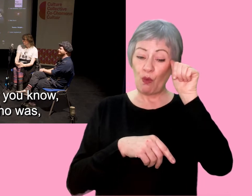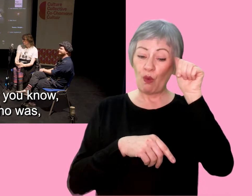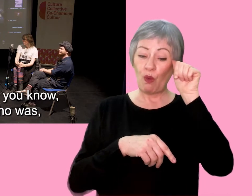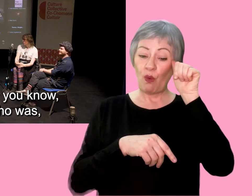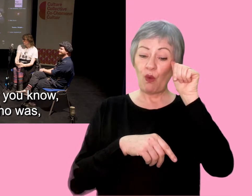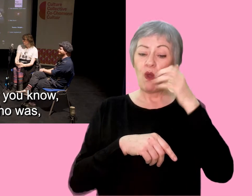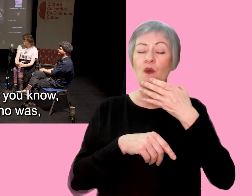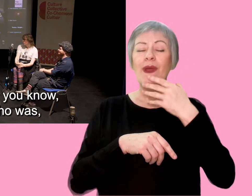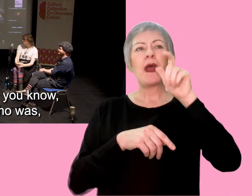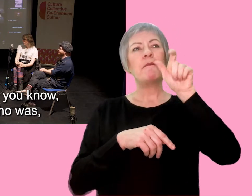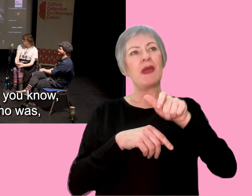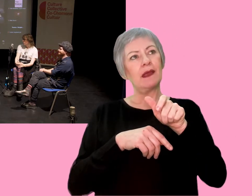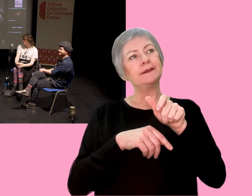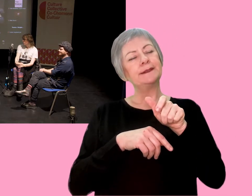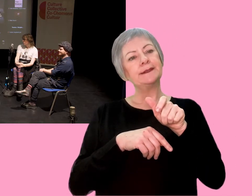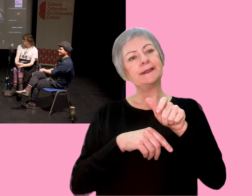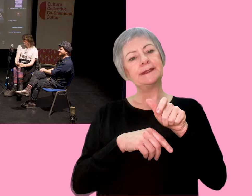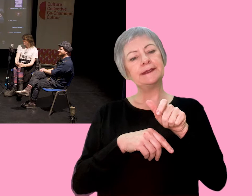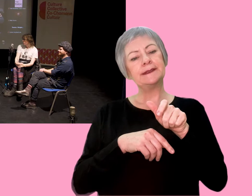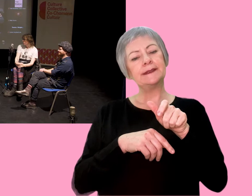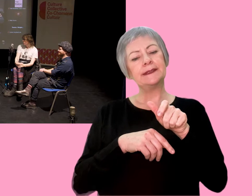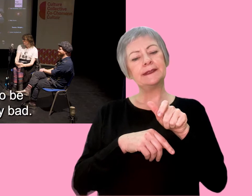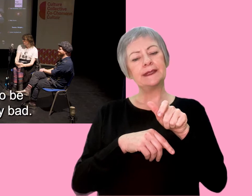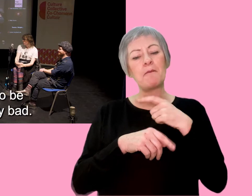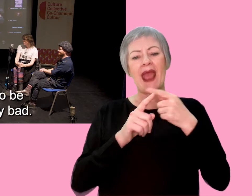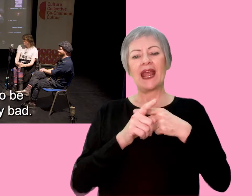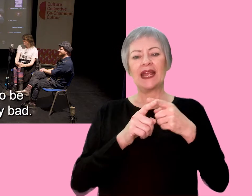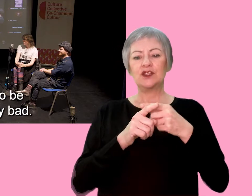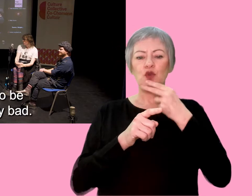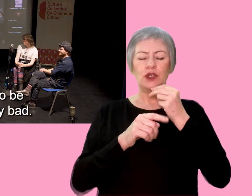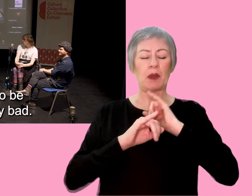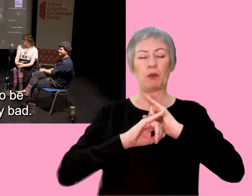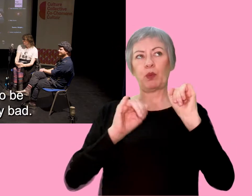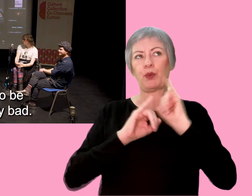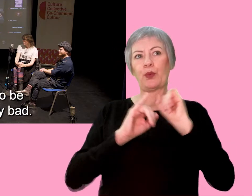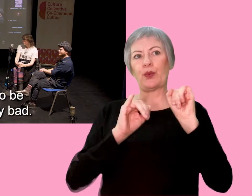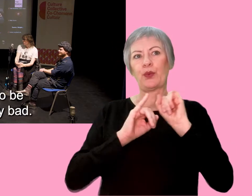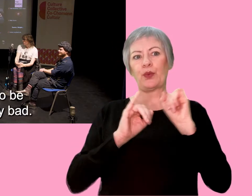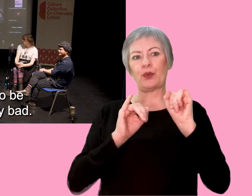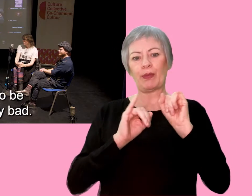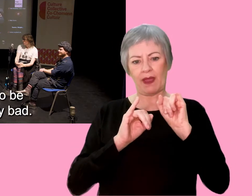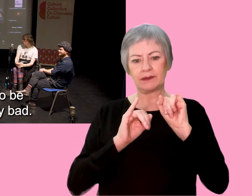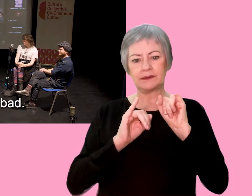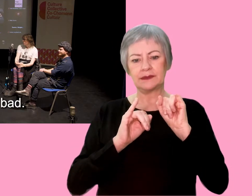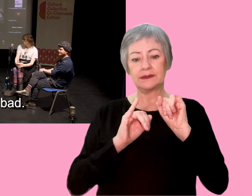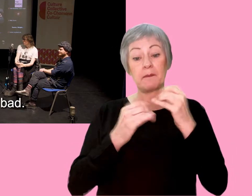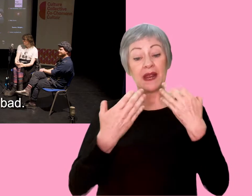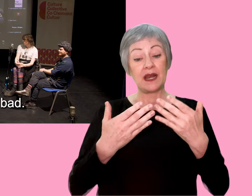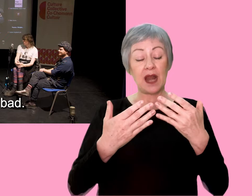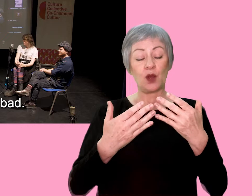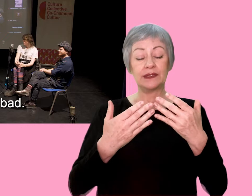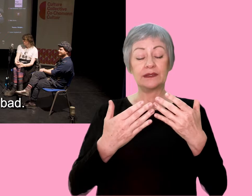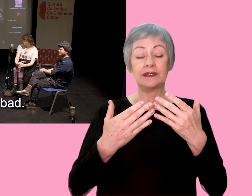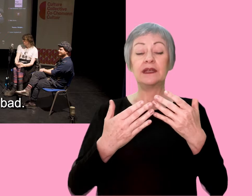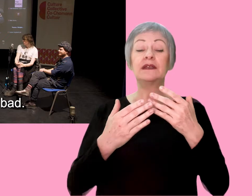when as a person who my English used to be very, very, very, very bad. Mm-hmm. Nowadays